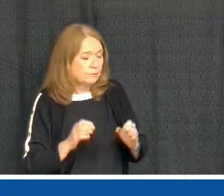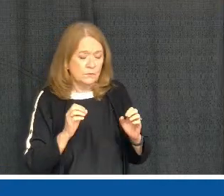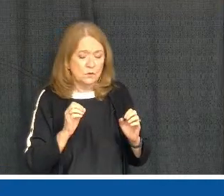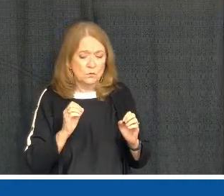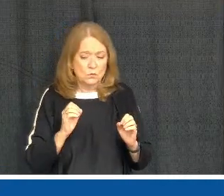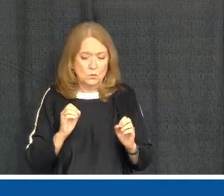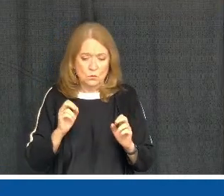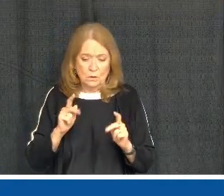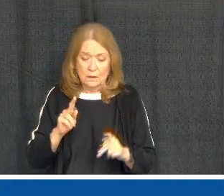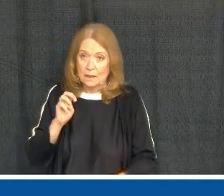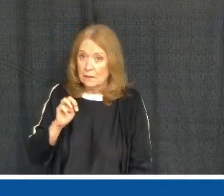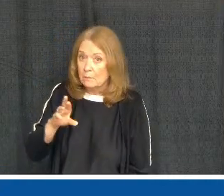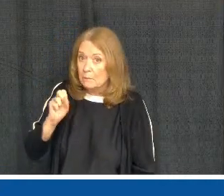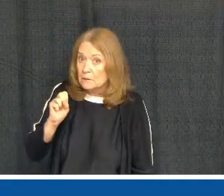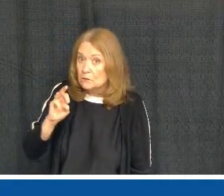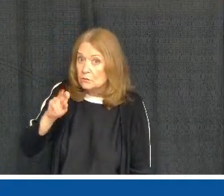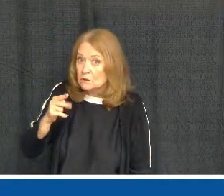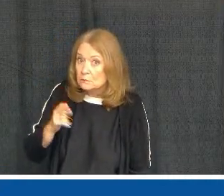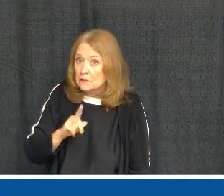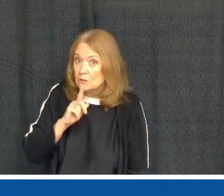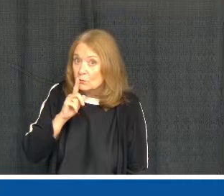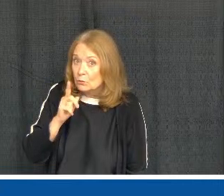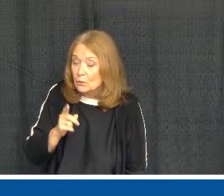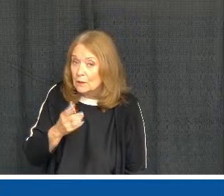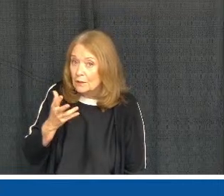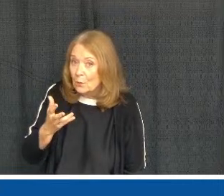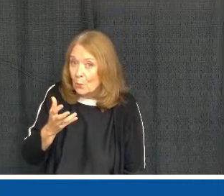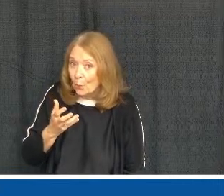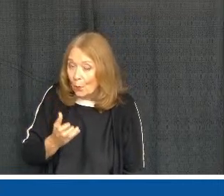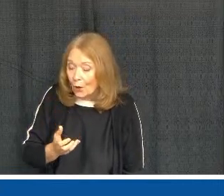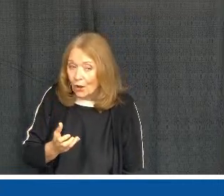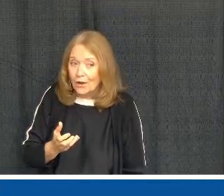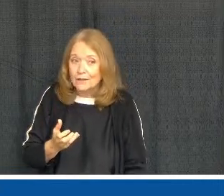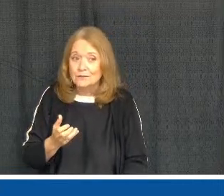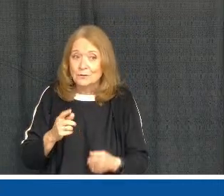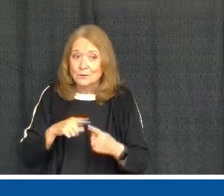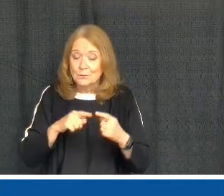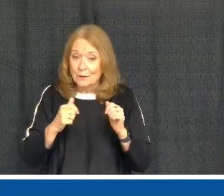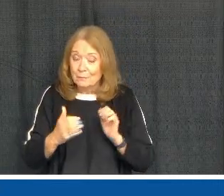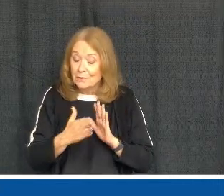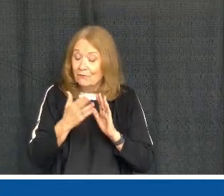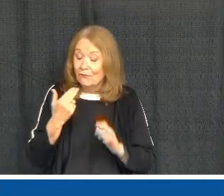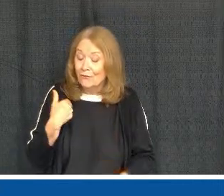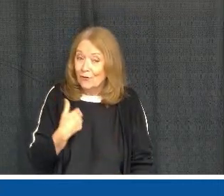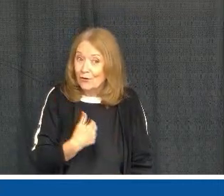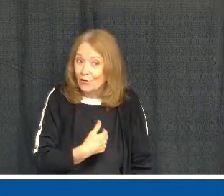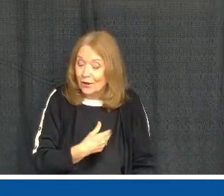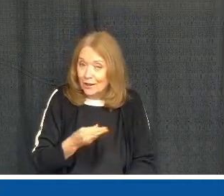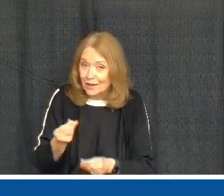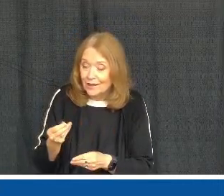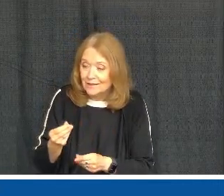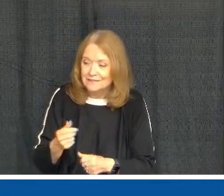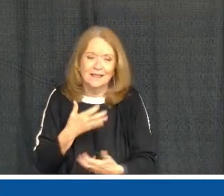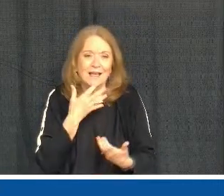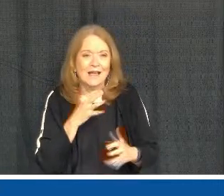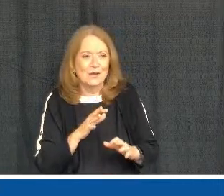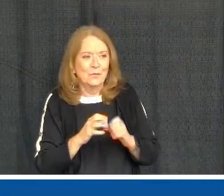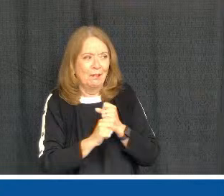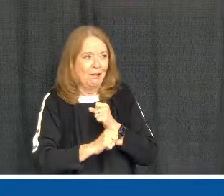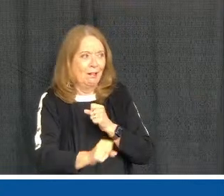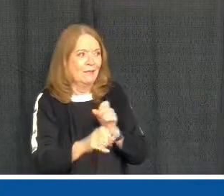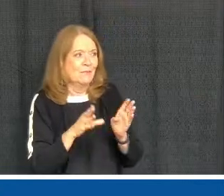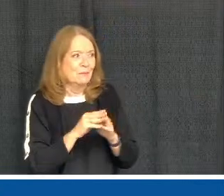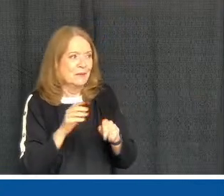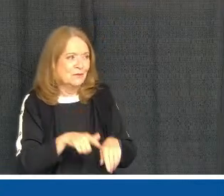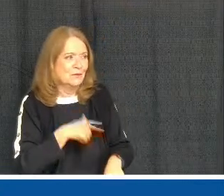Okay, Mr. Smith, if you really want to subject us to If- that. If You don't want not, a cupcake. I don't want to extend the meeting too long